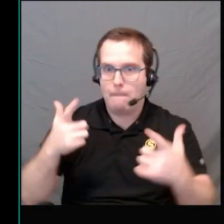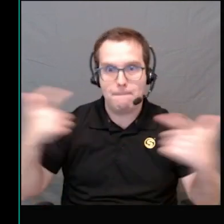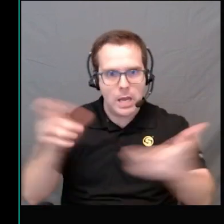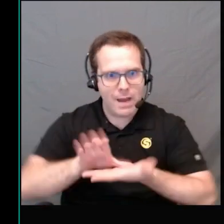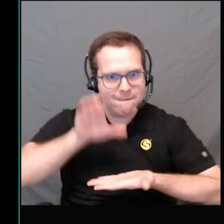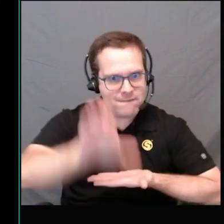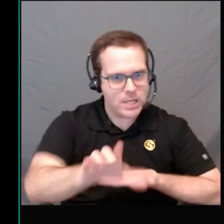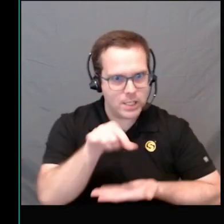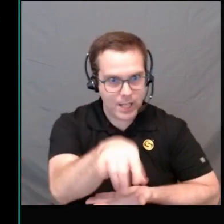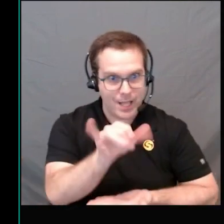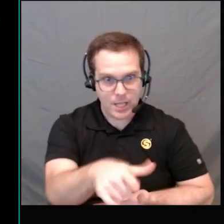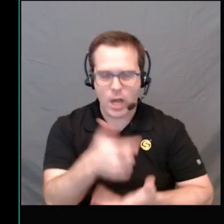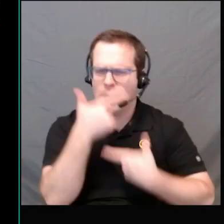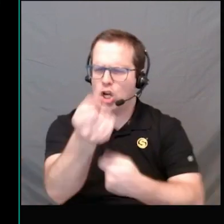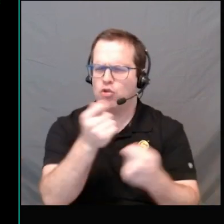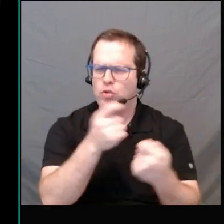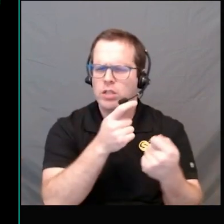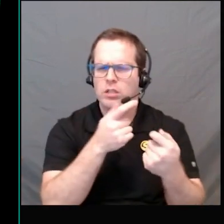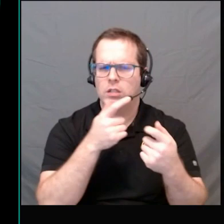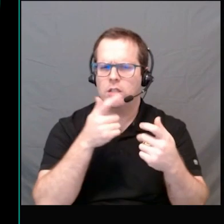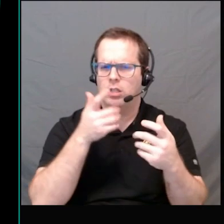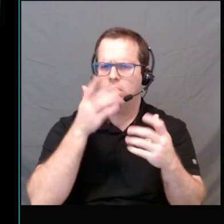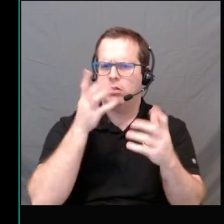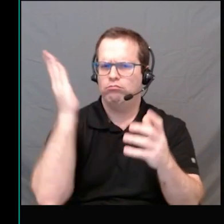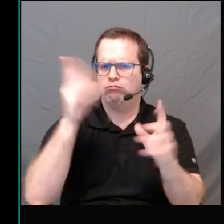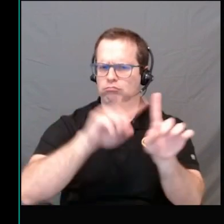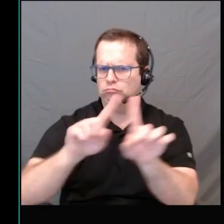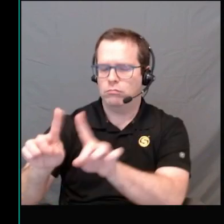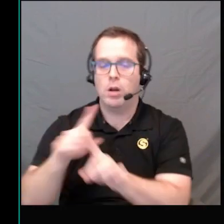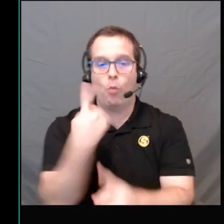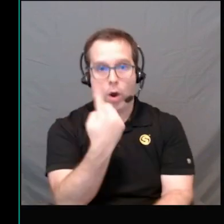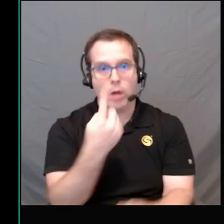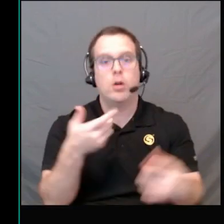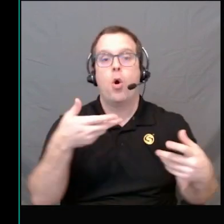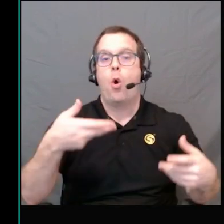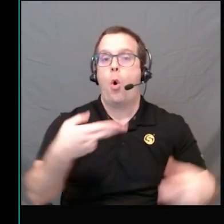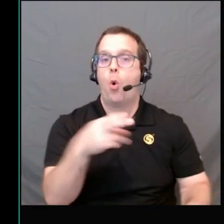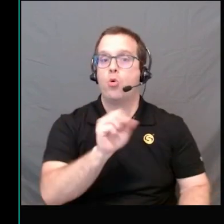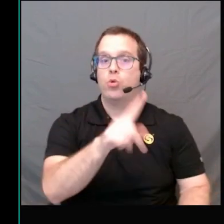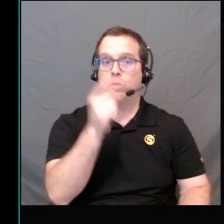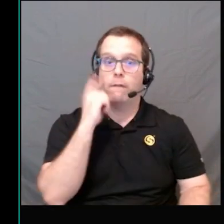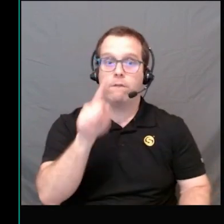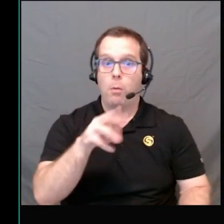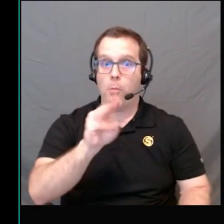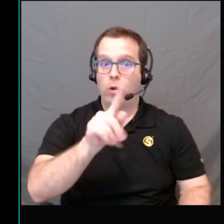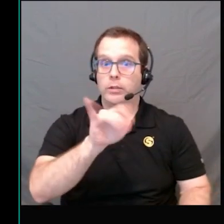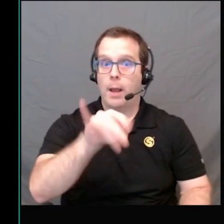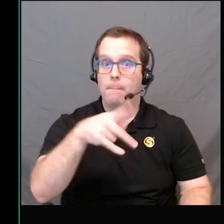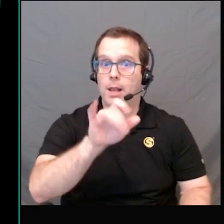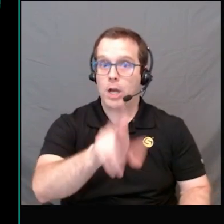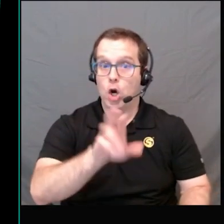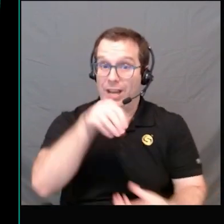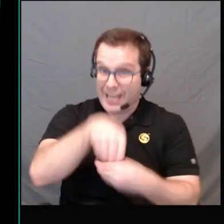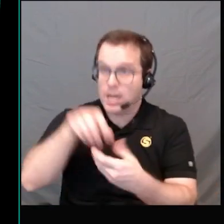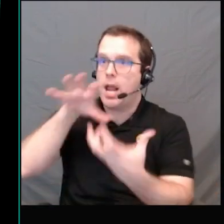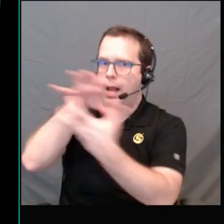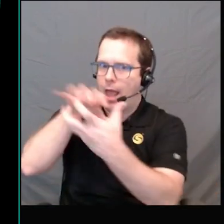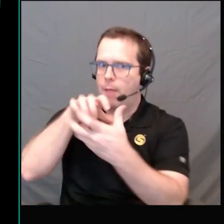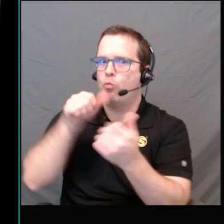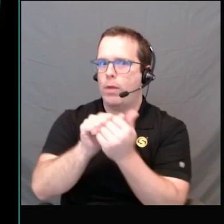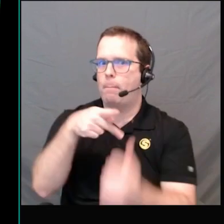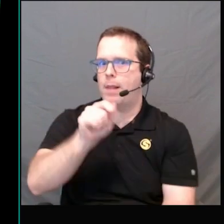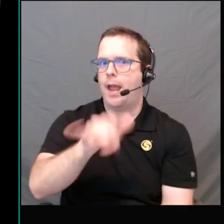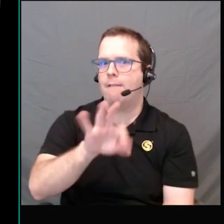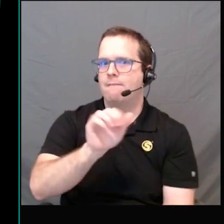many interesting talks about this are sessions on hosting multiplayer servers in the cloud with PlayFab, using PlayFab Party to